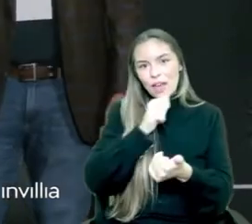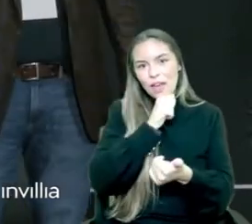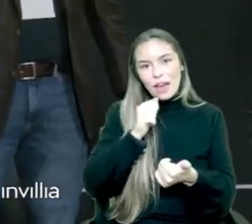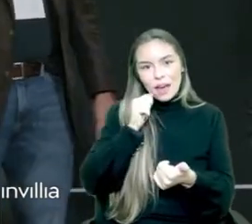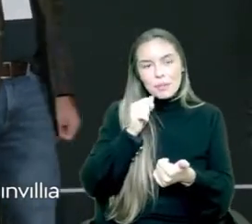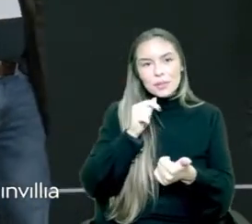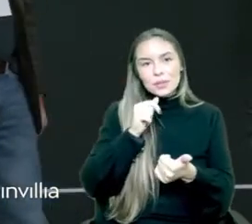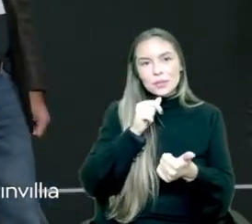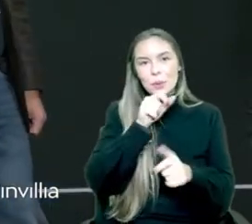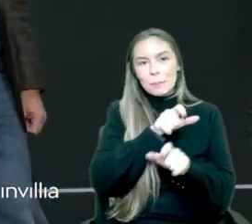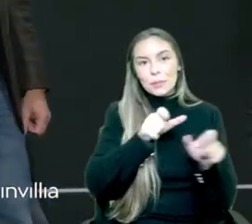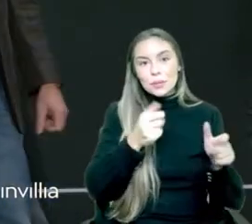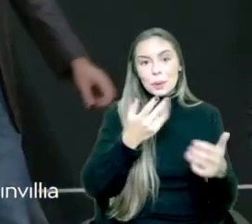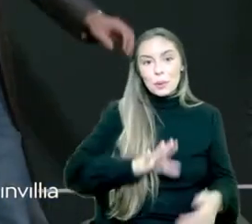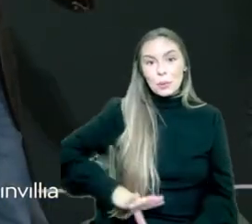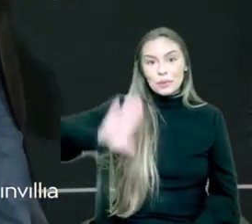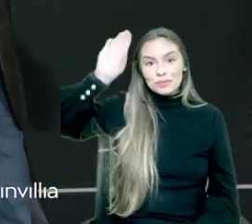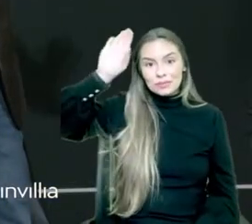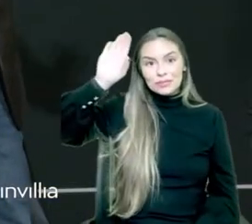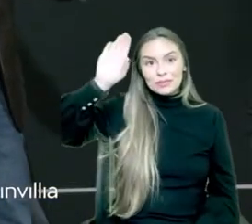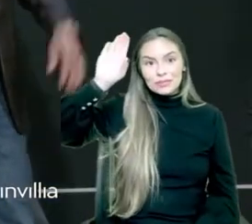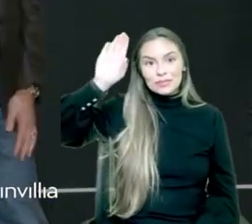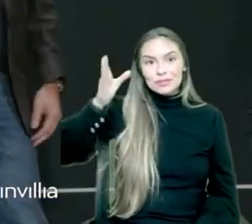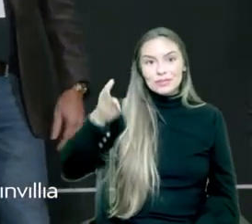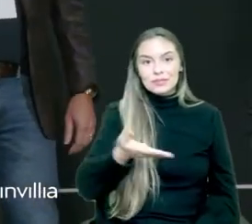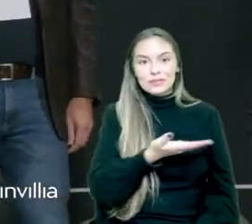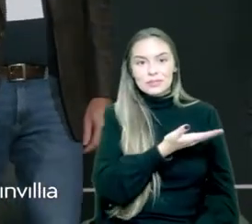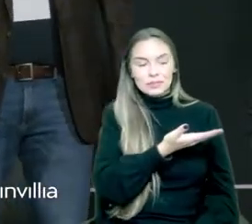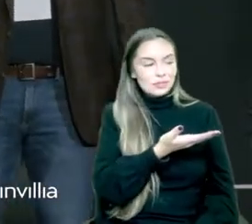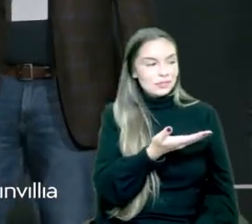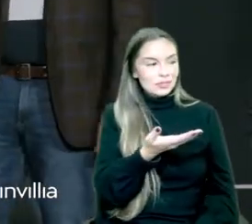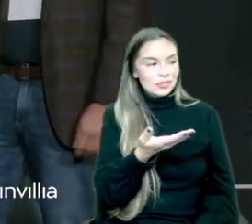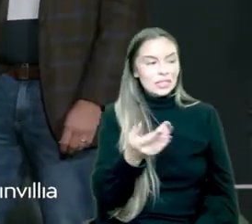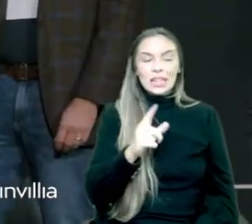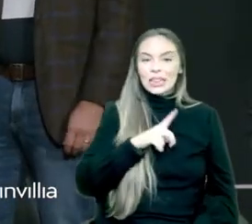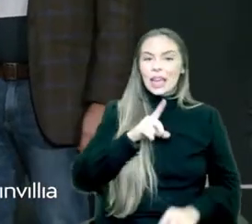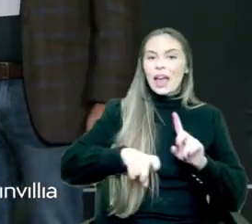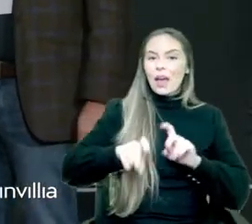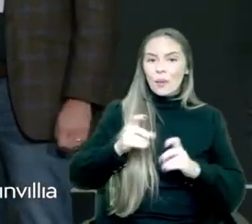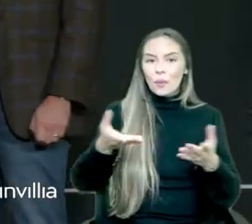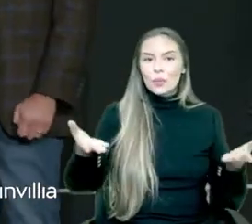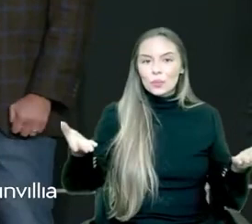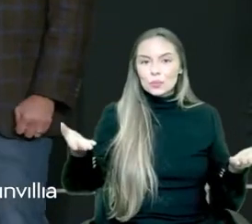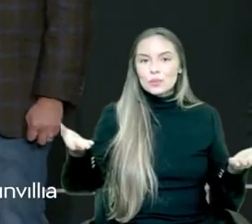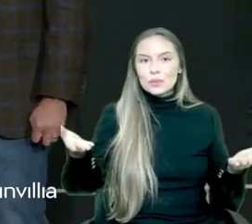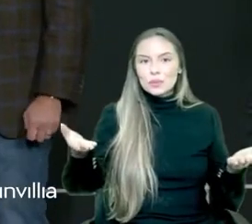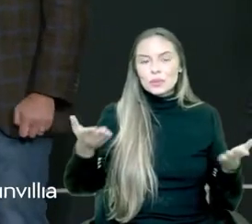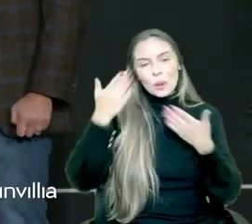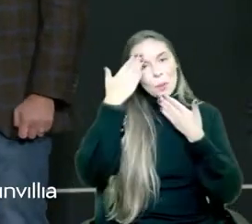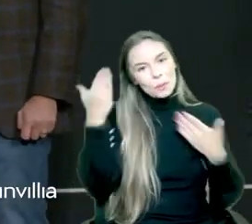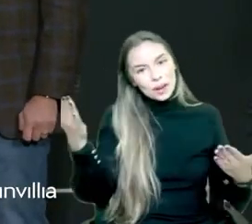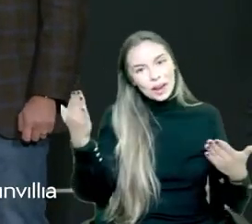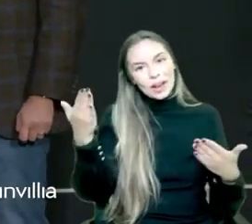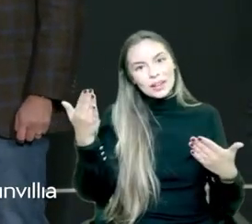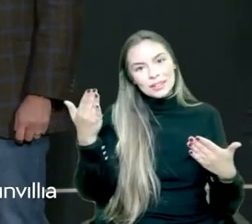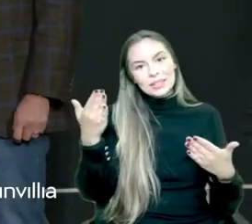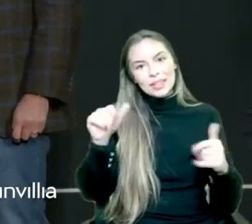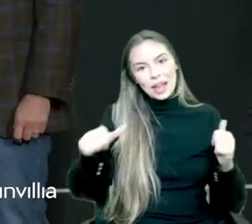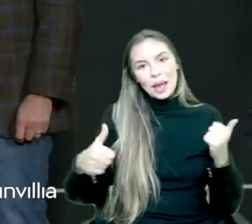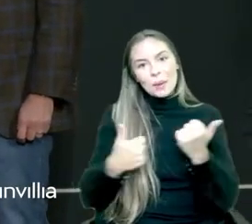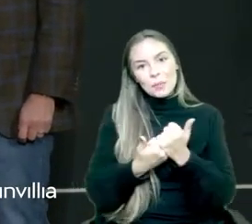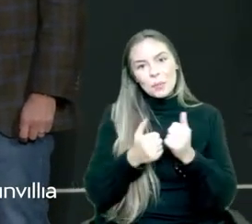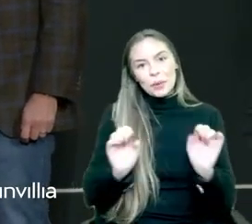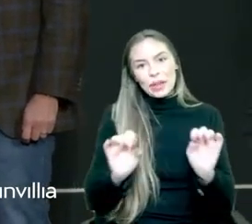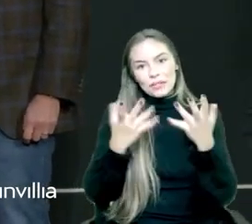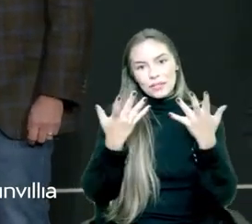hand? We have some there. Thank you for sponsoring this event and thank you for being such a